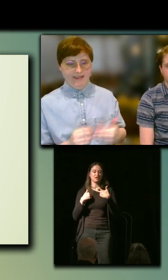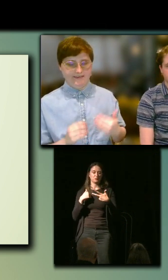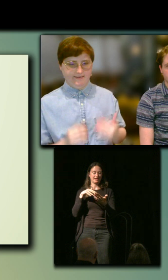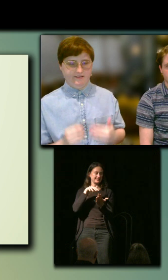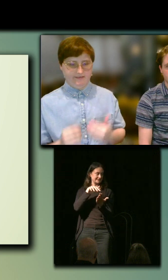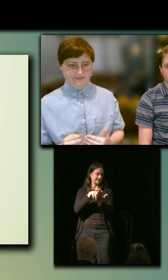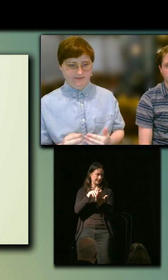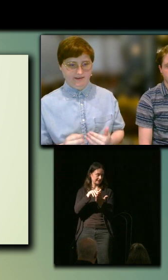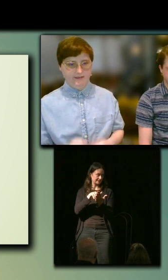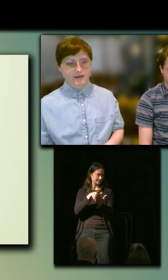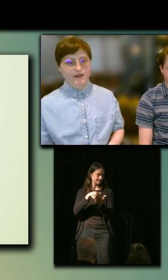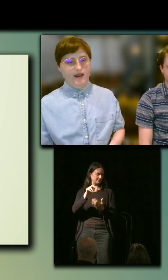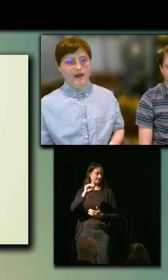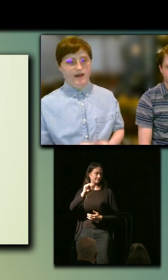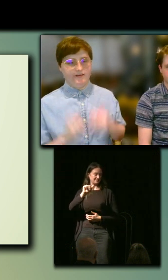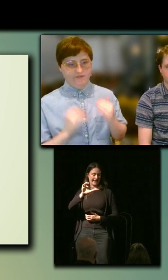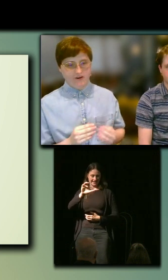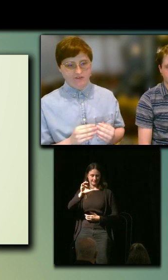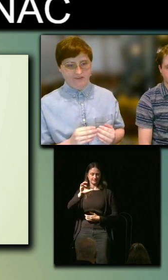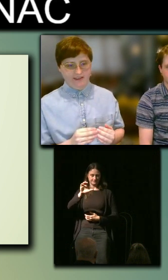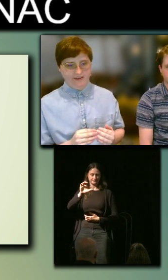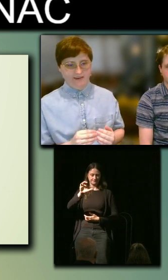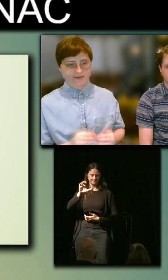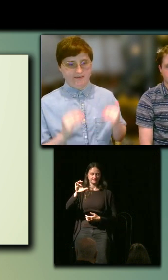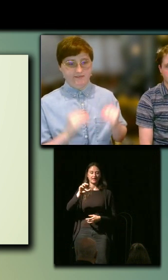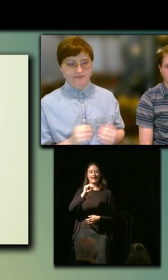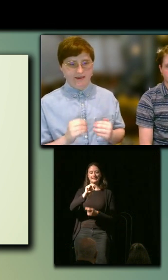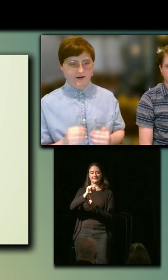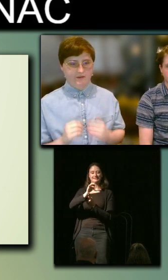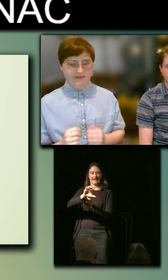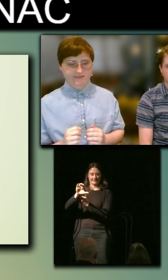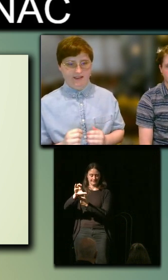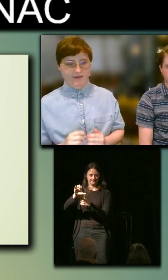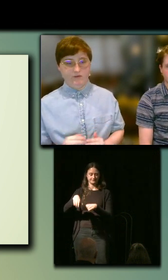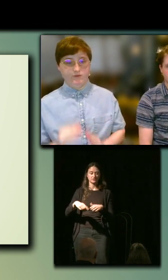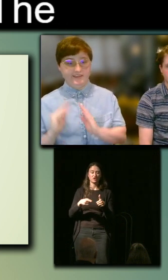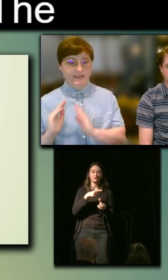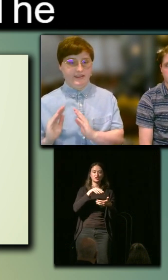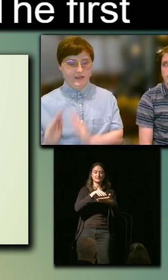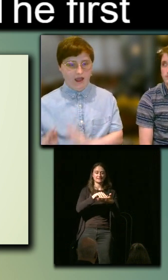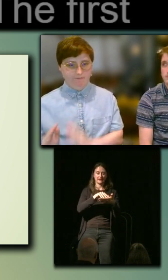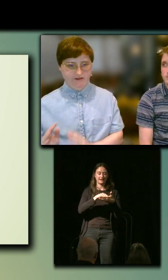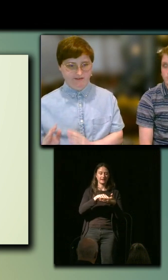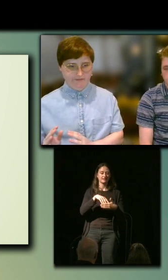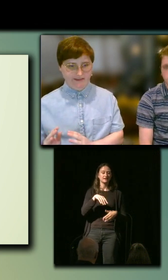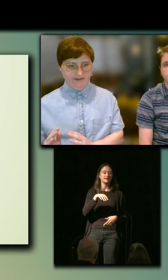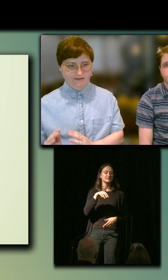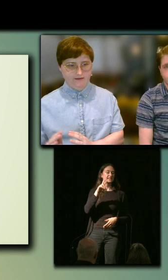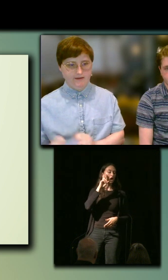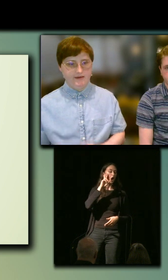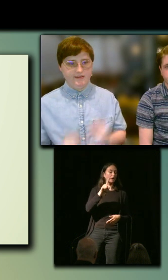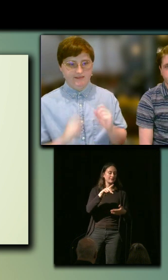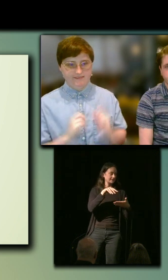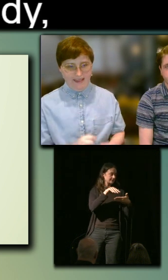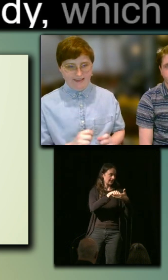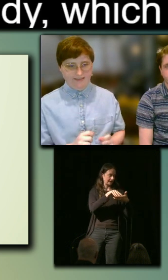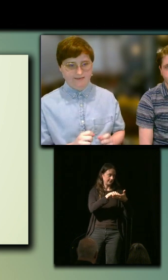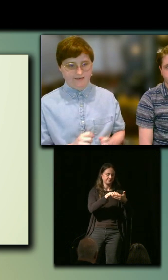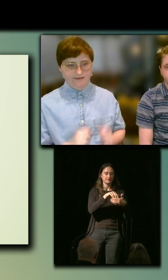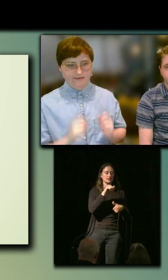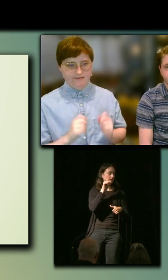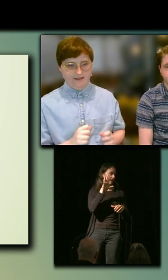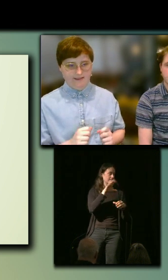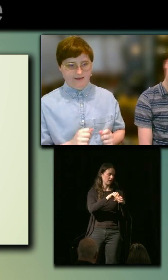aka N-acetylcysteine. The first study is the Fight RP study, which we did not participate in. The